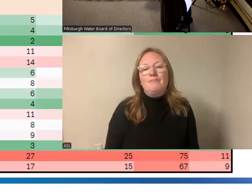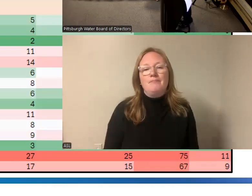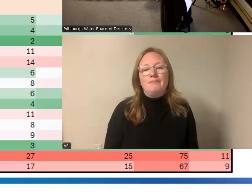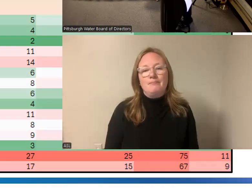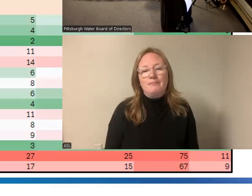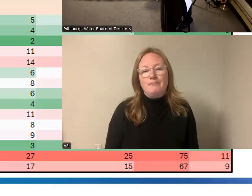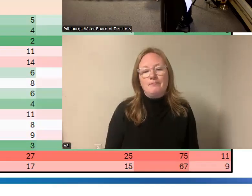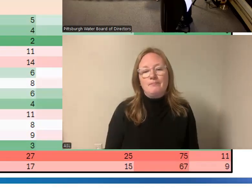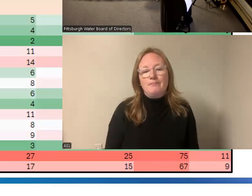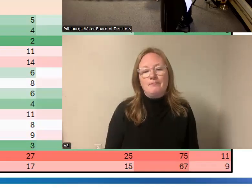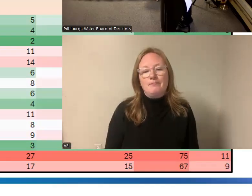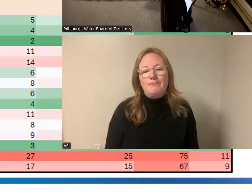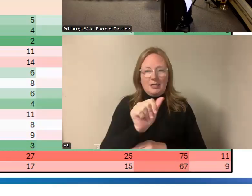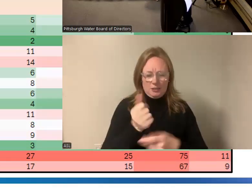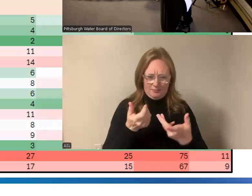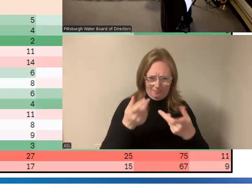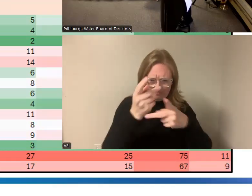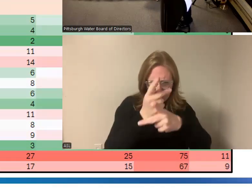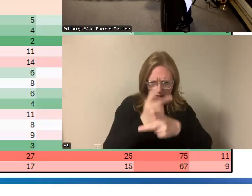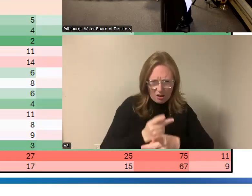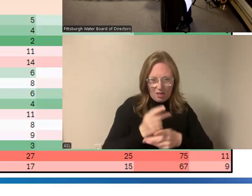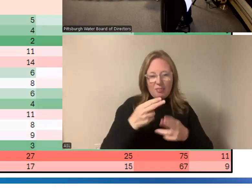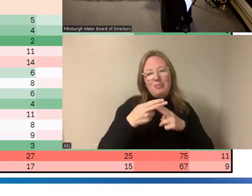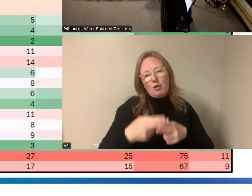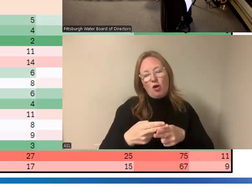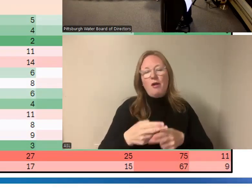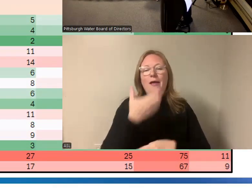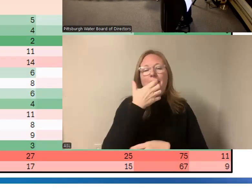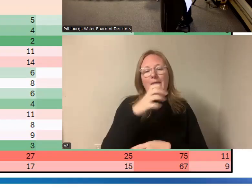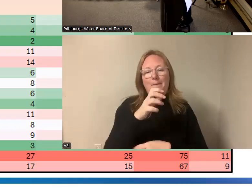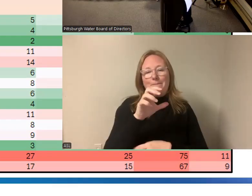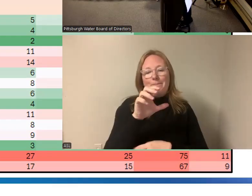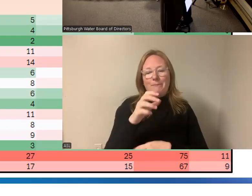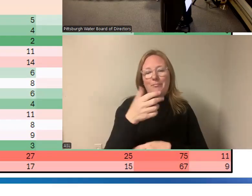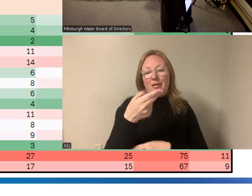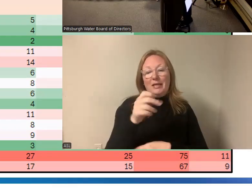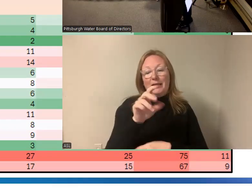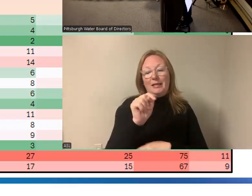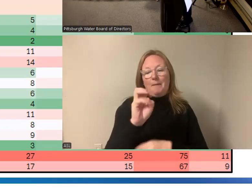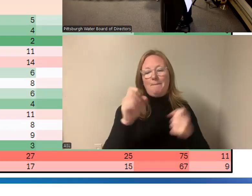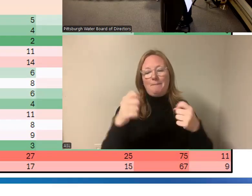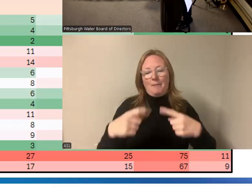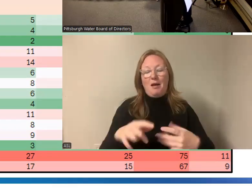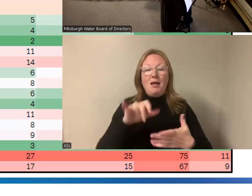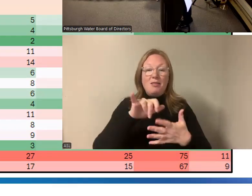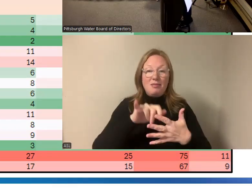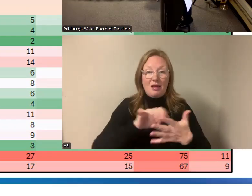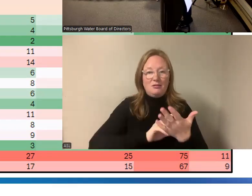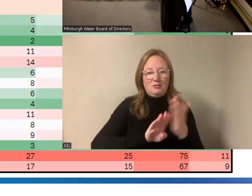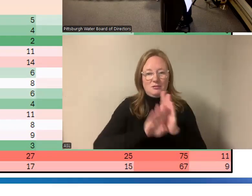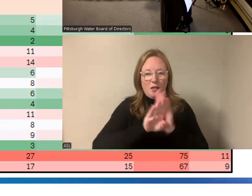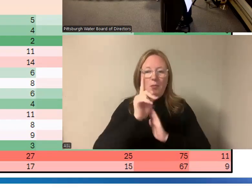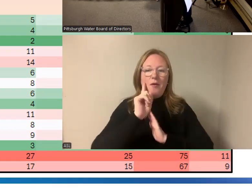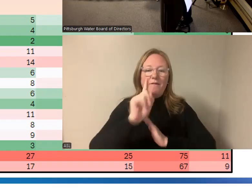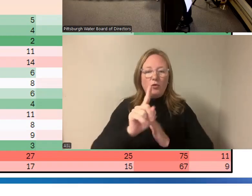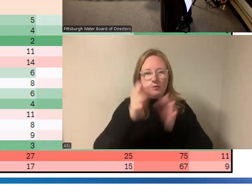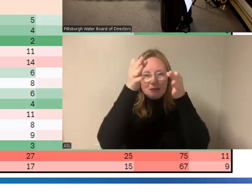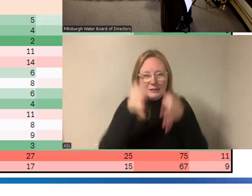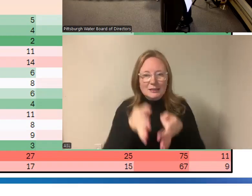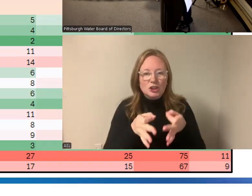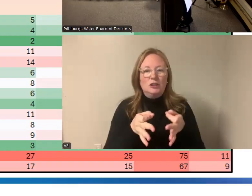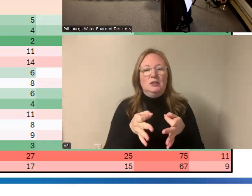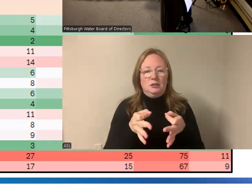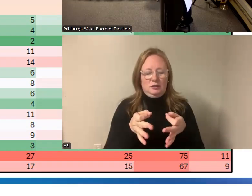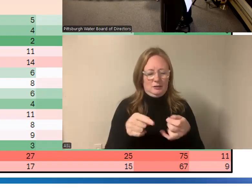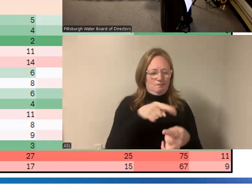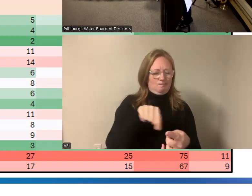So a data-driven analysis, which we call our heat map, is developed to support decision-making regarding the assignment